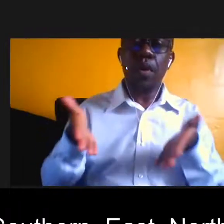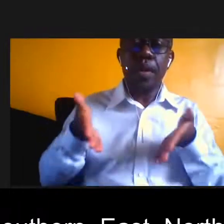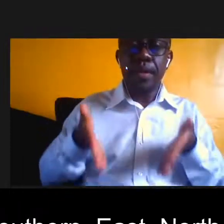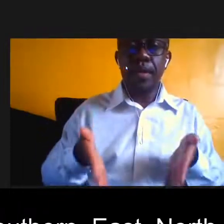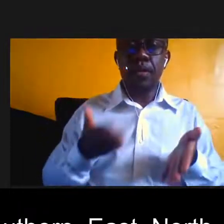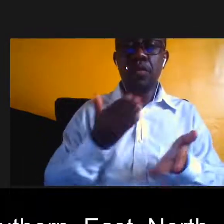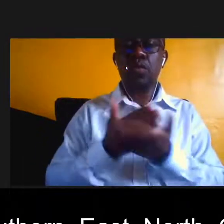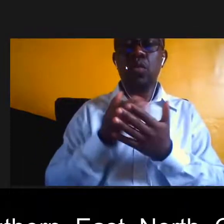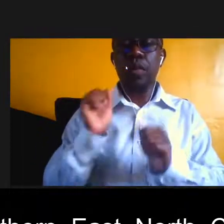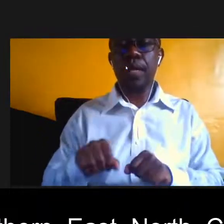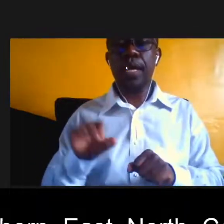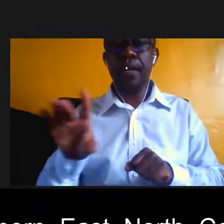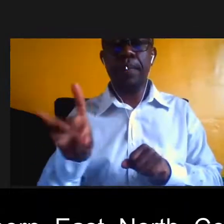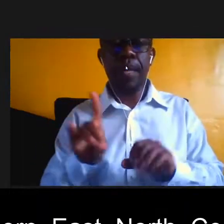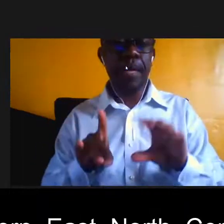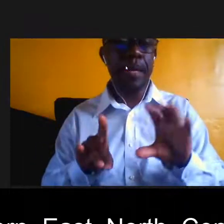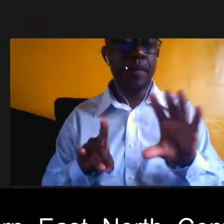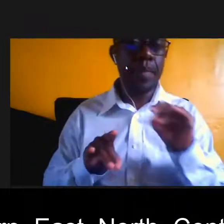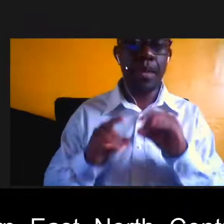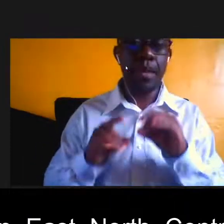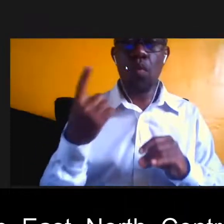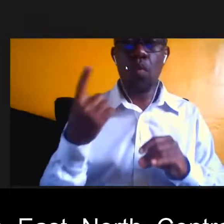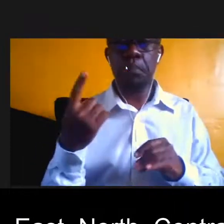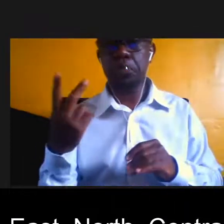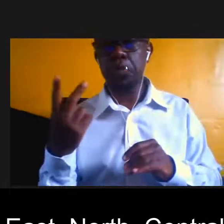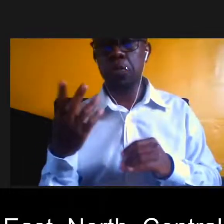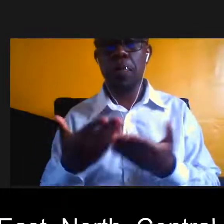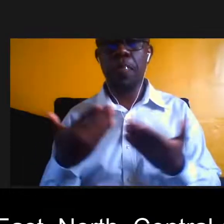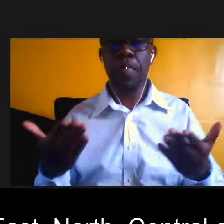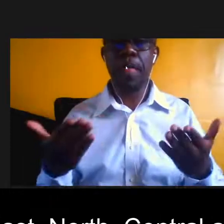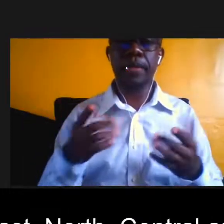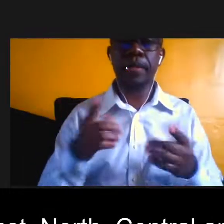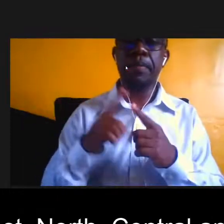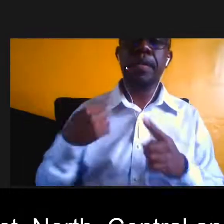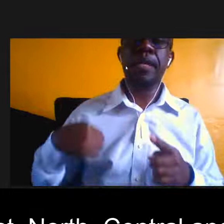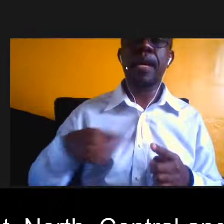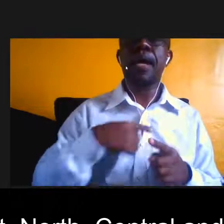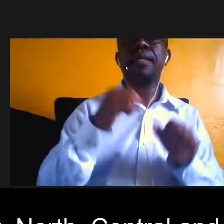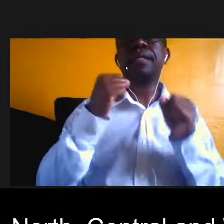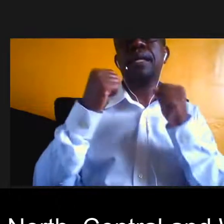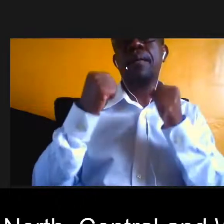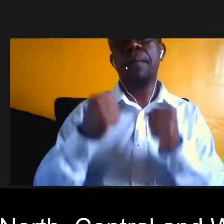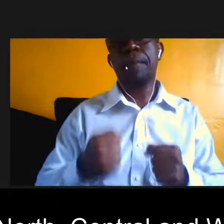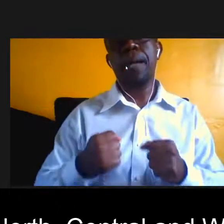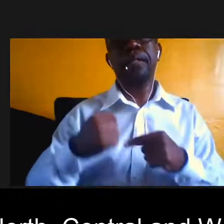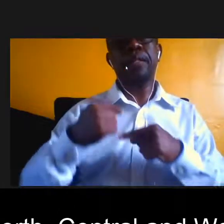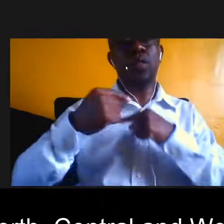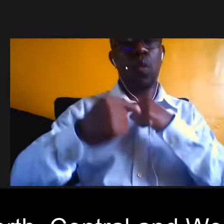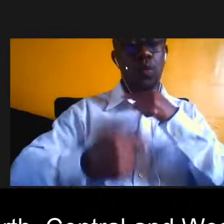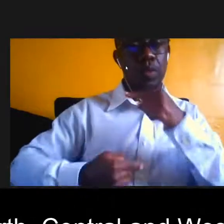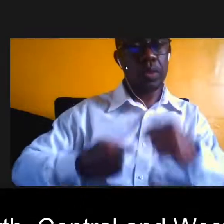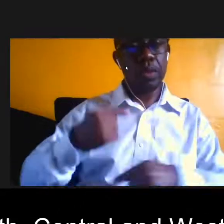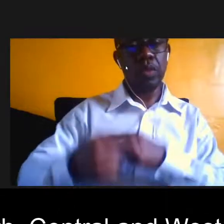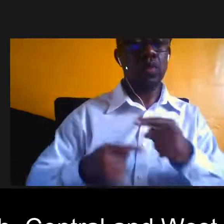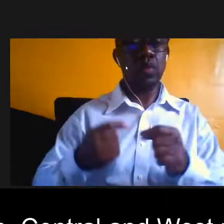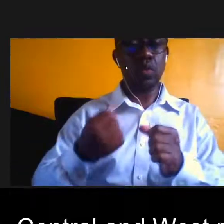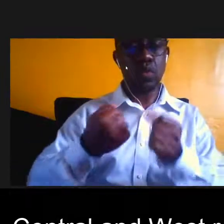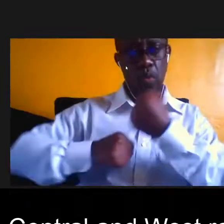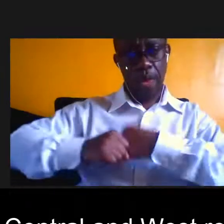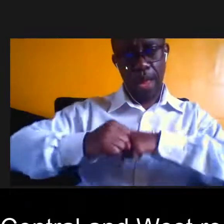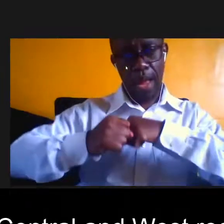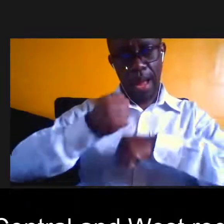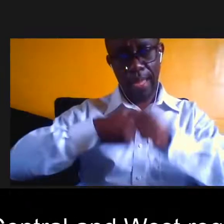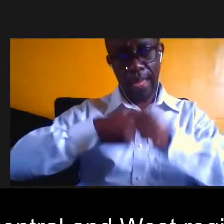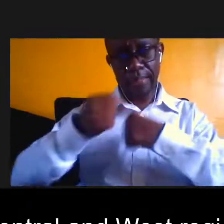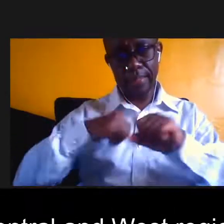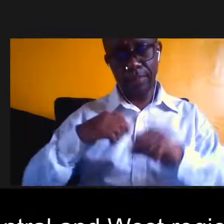pick one or two things, but we need to be able to hold ourselves accountable, also as a CSO Forum, and also